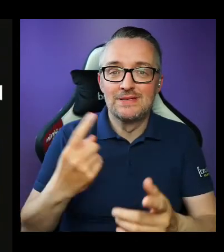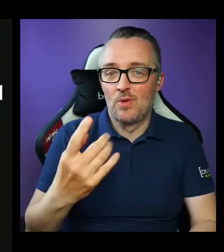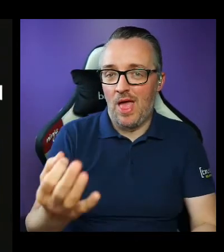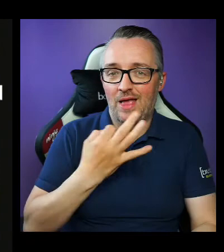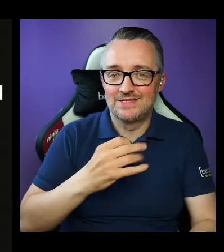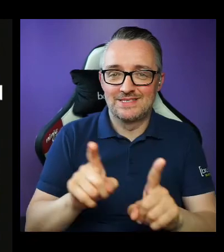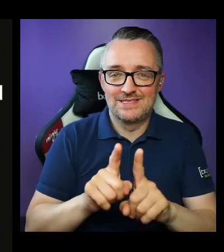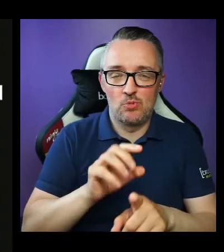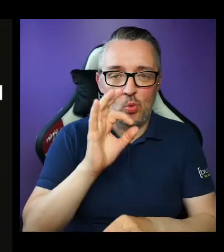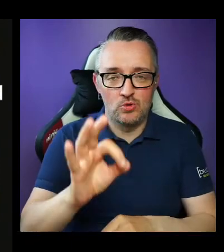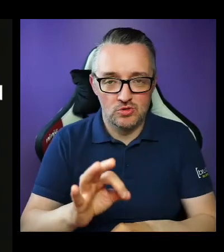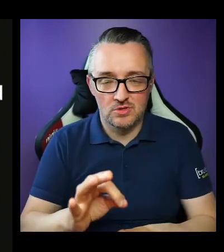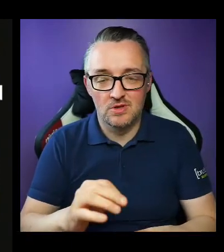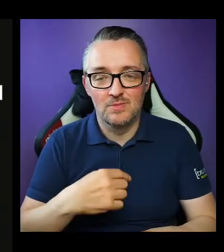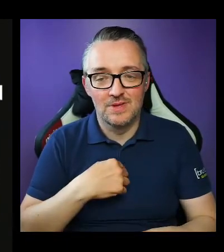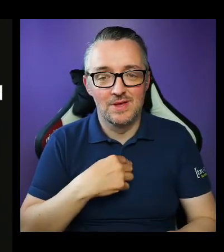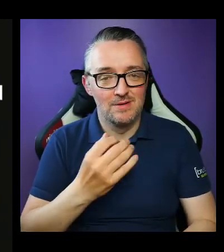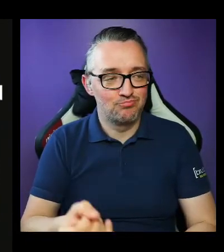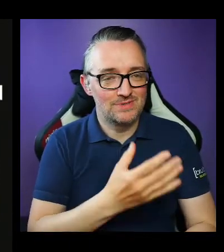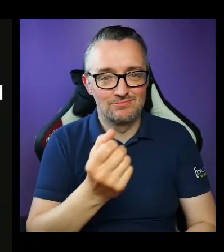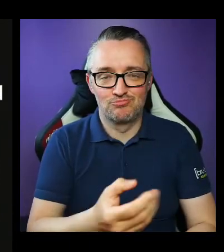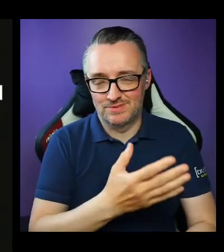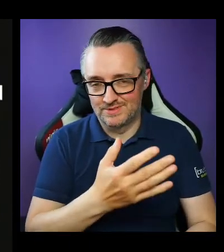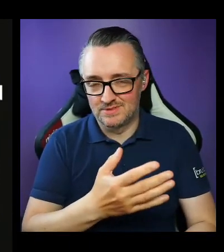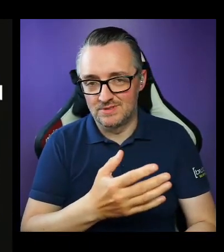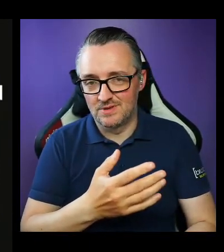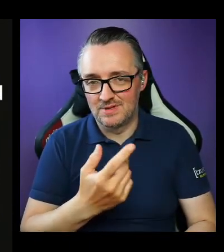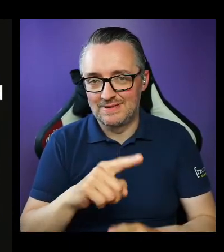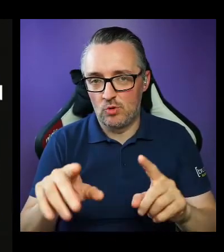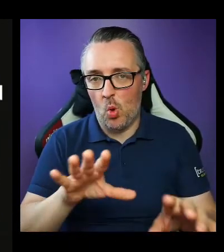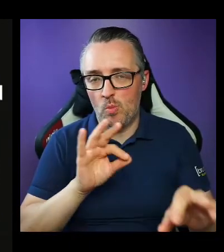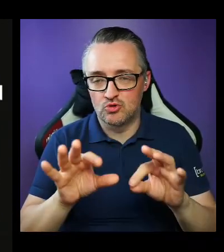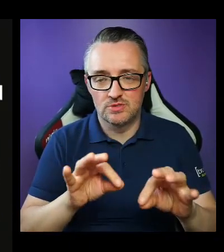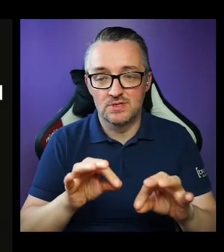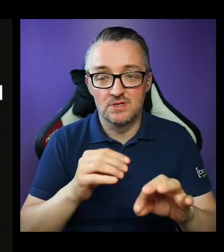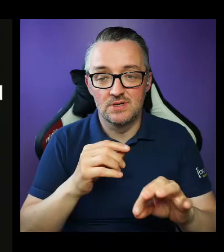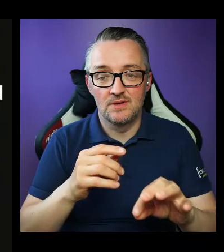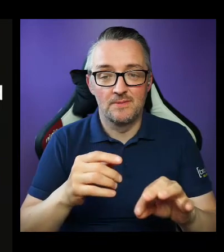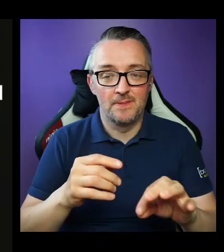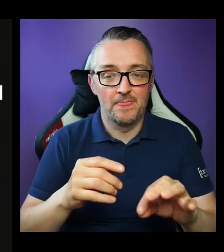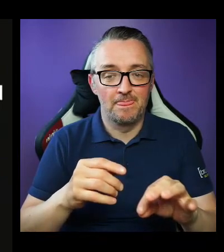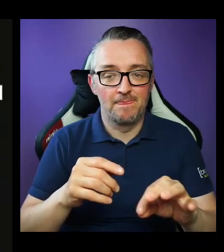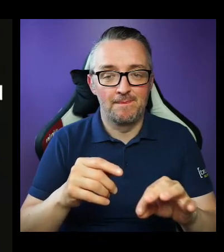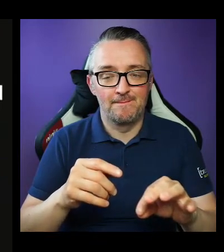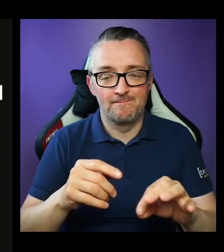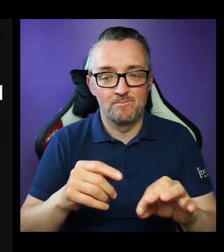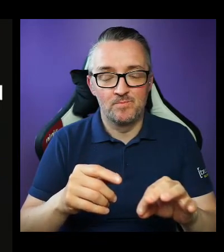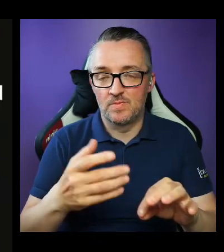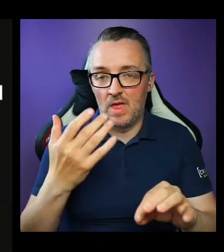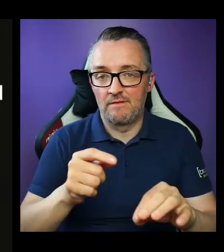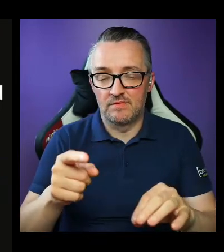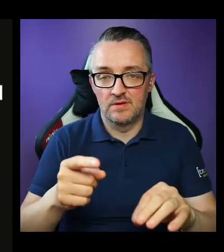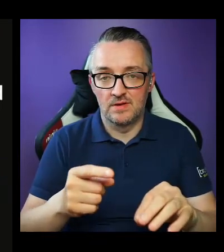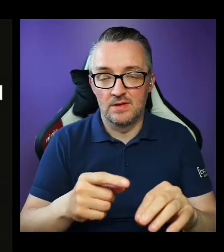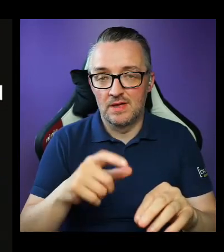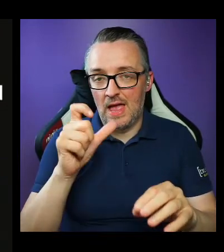was presenting like both options. And with Aurora database now, so you have the